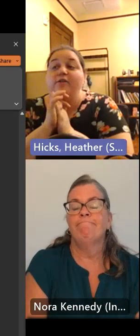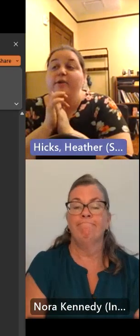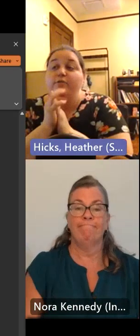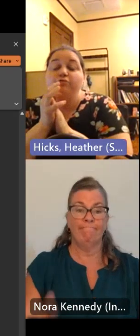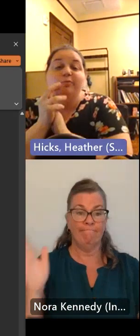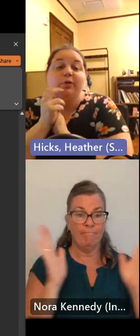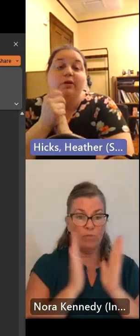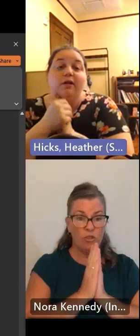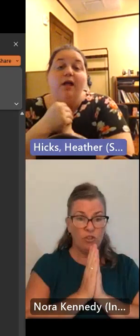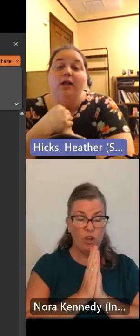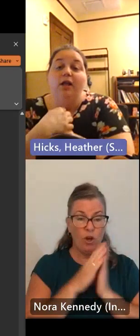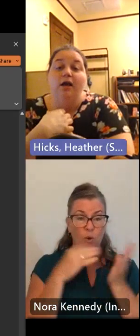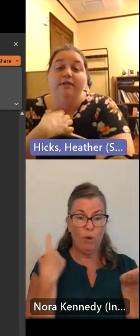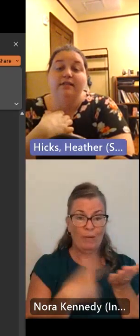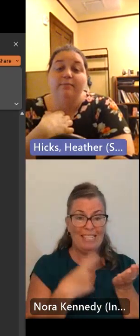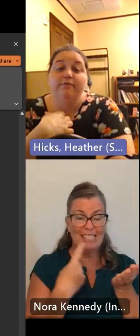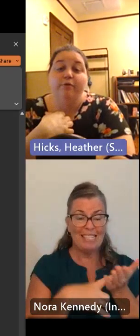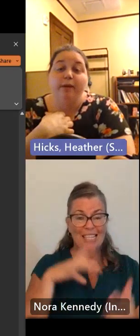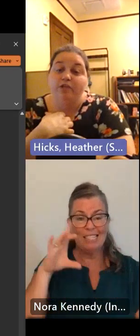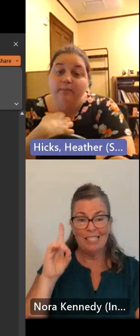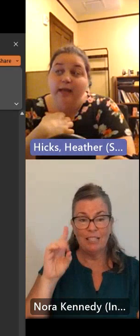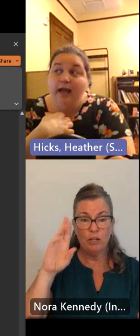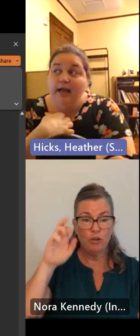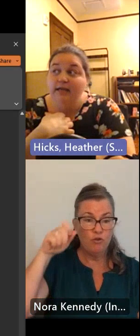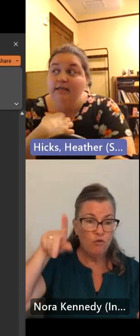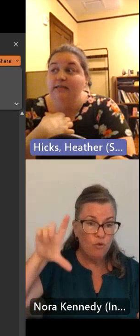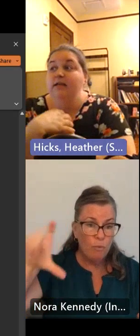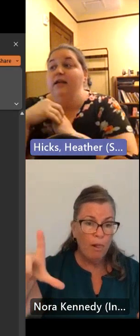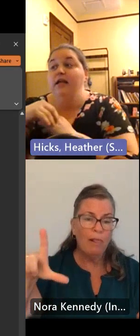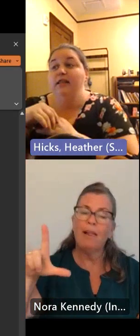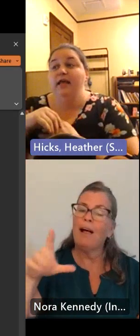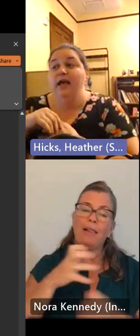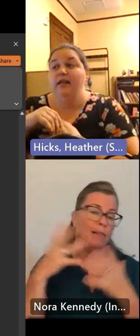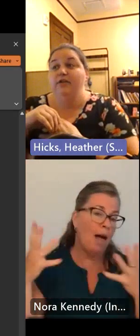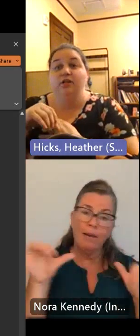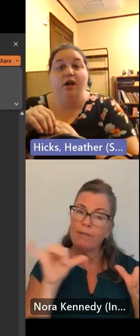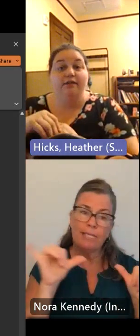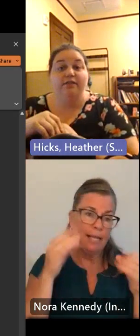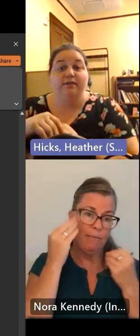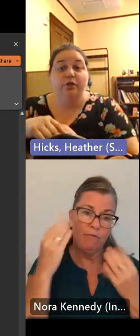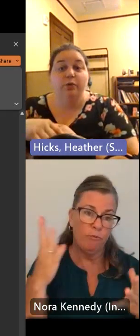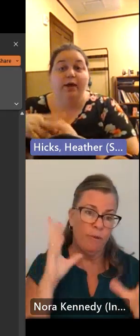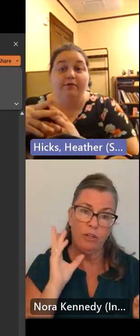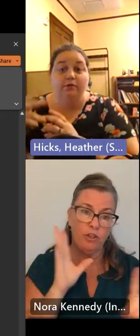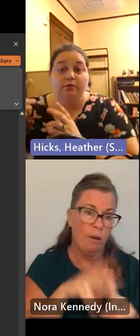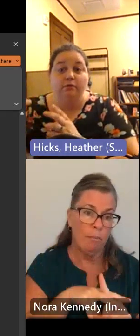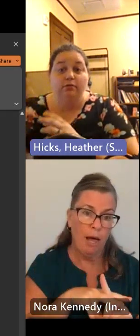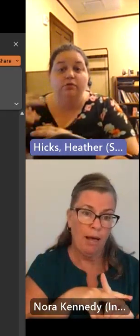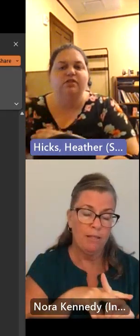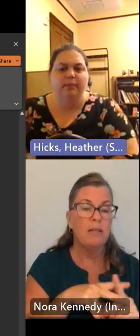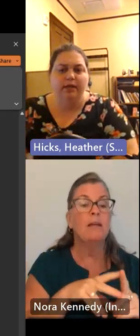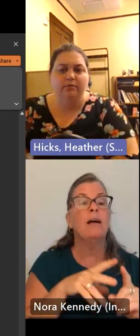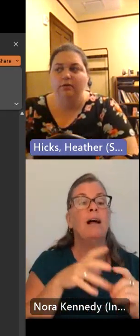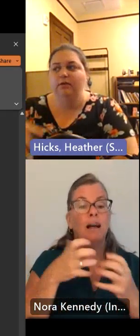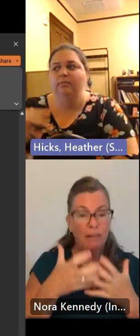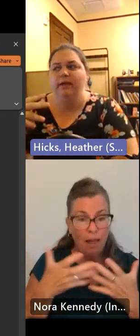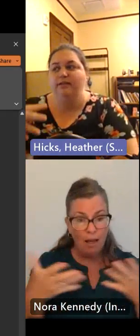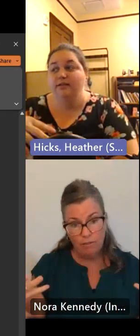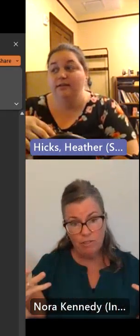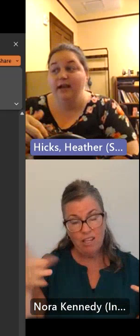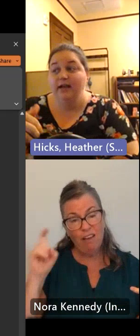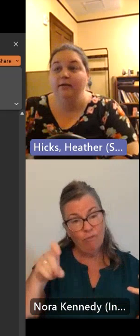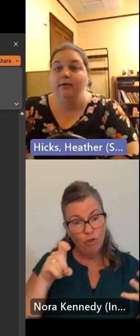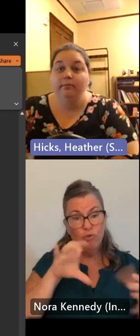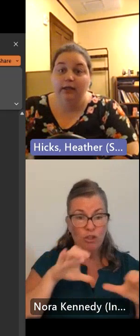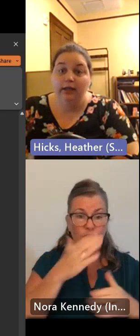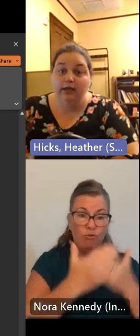When talking about Drupal, a lot of the same information applies in that there's a lot of stuff you have to do just manually based